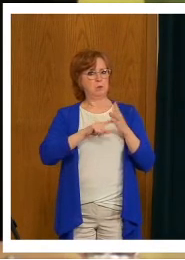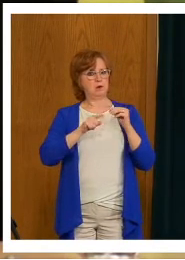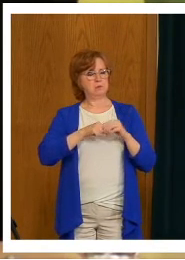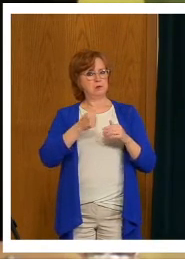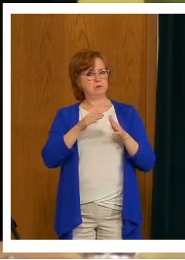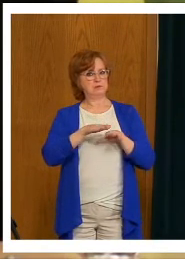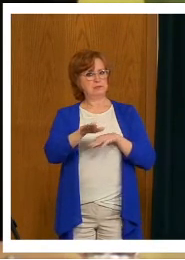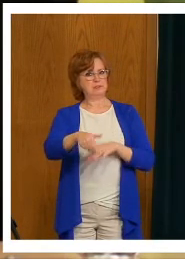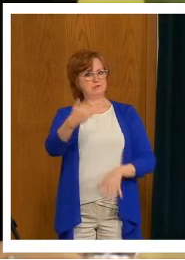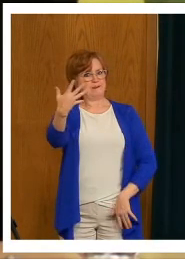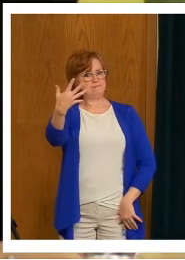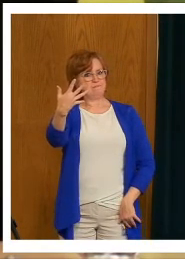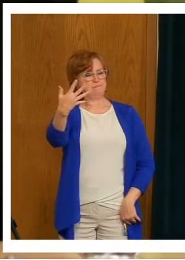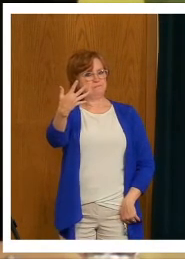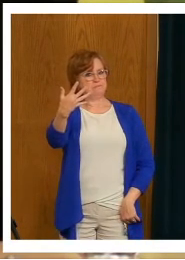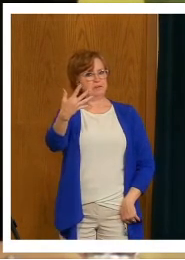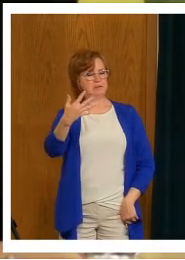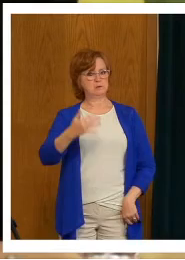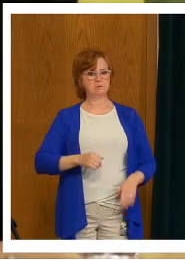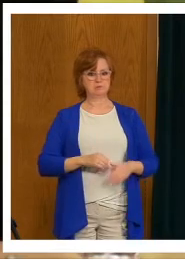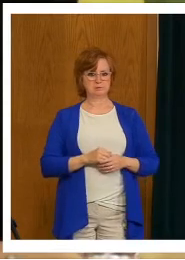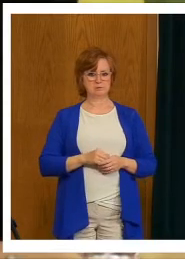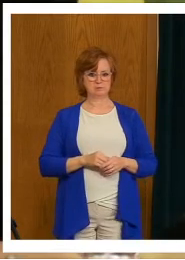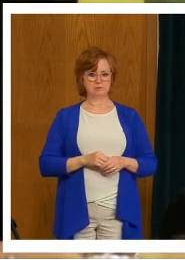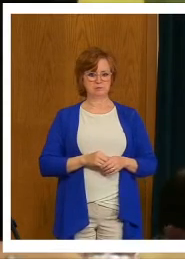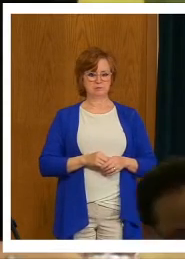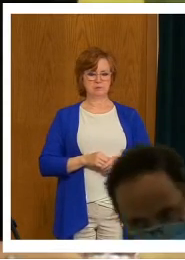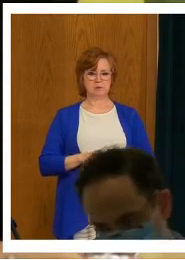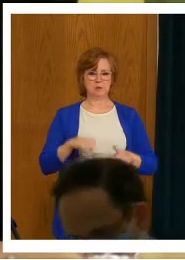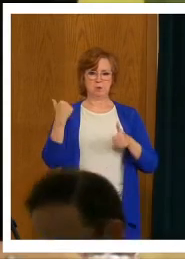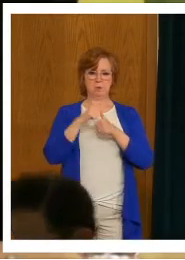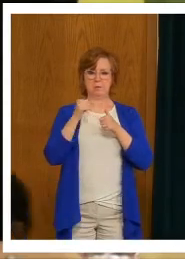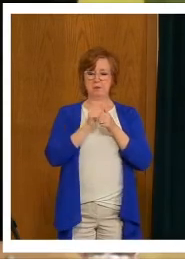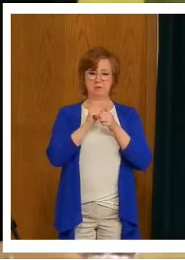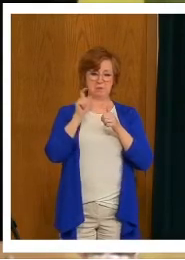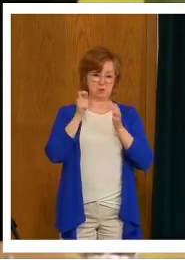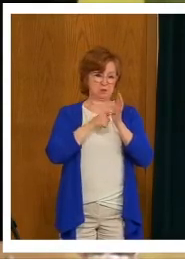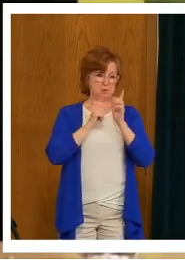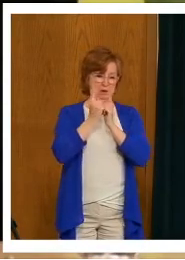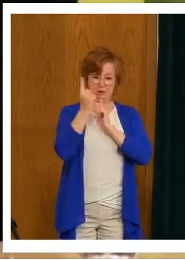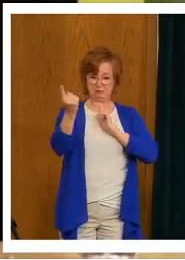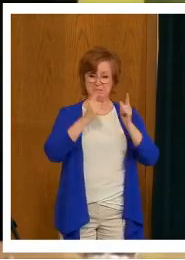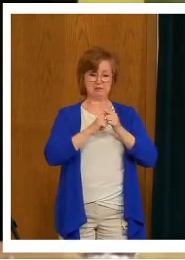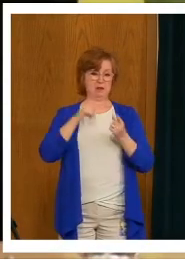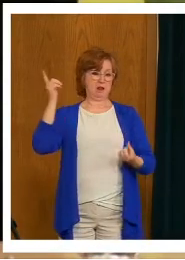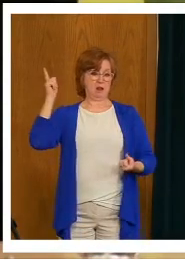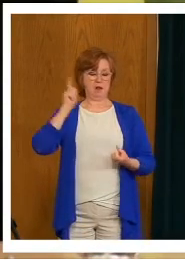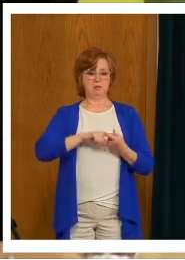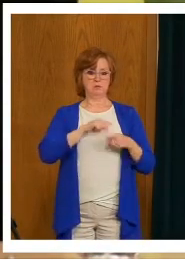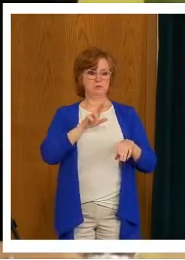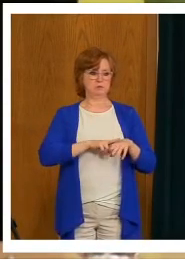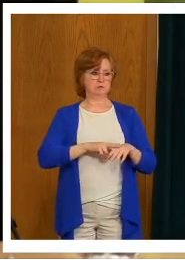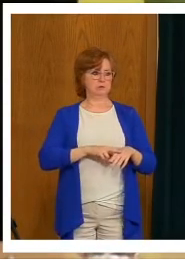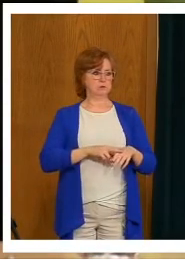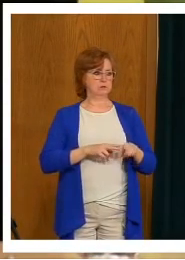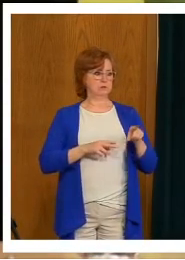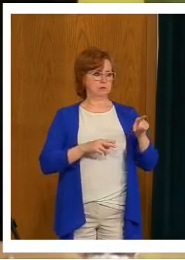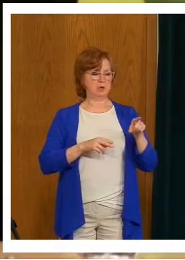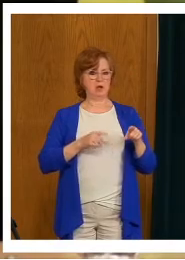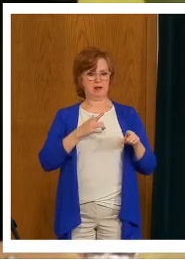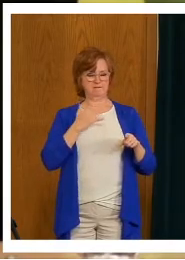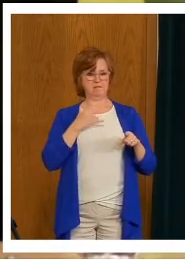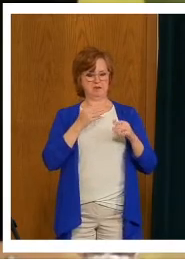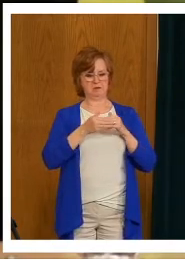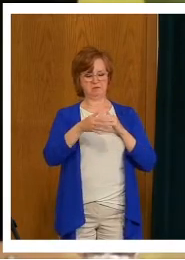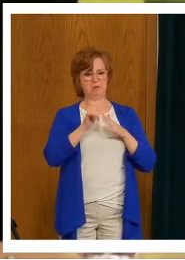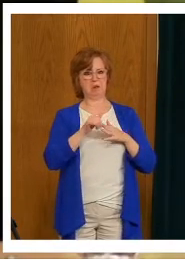question. Basically, an end to social distancing. Yeah, it was. I think you'll see a degree of physical distancing